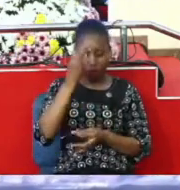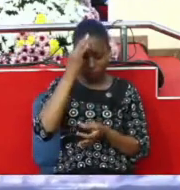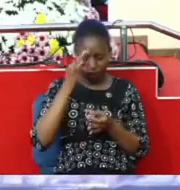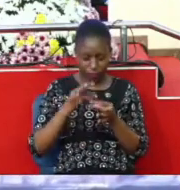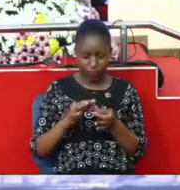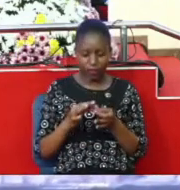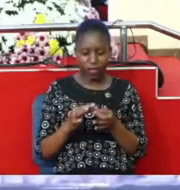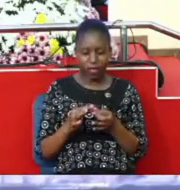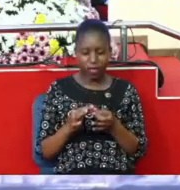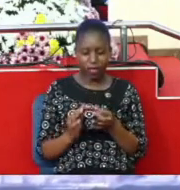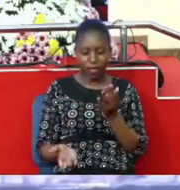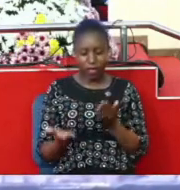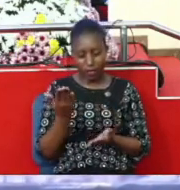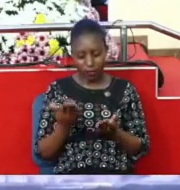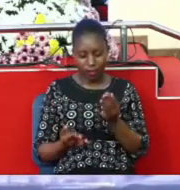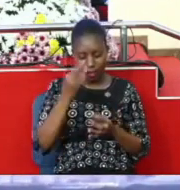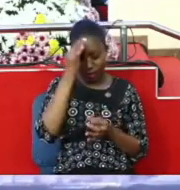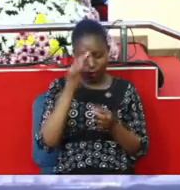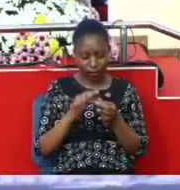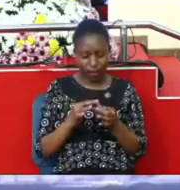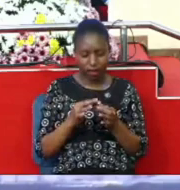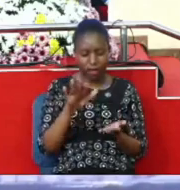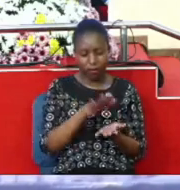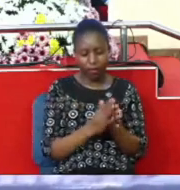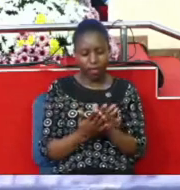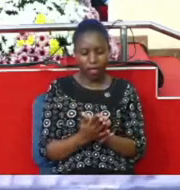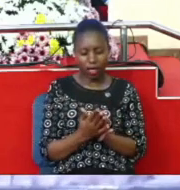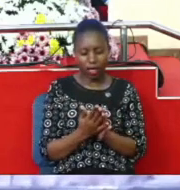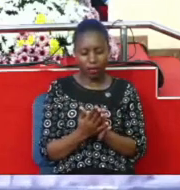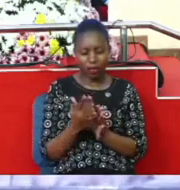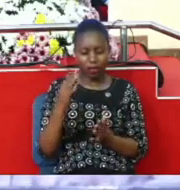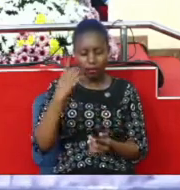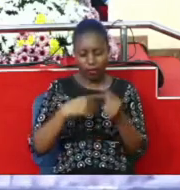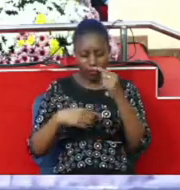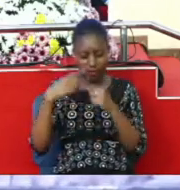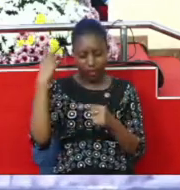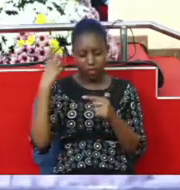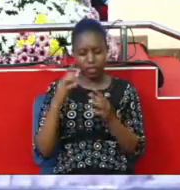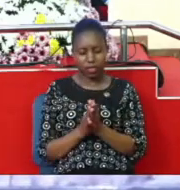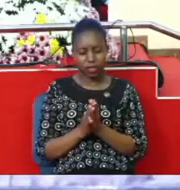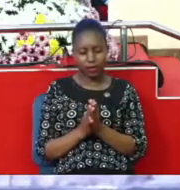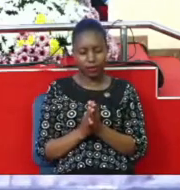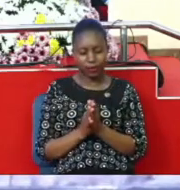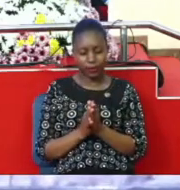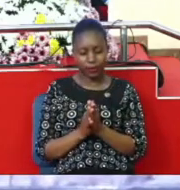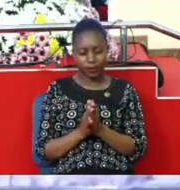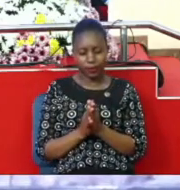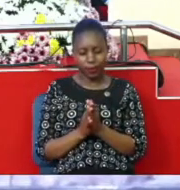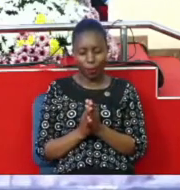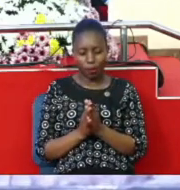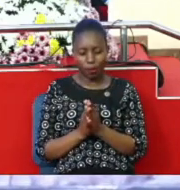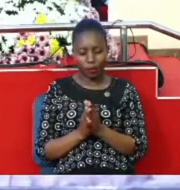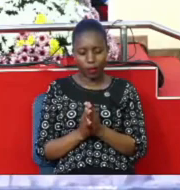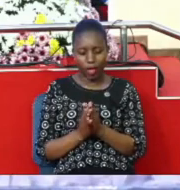faith become their victory. If there is a door they were going to knock, may they have faith and to go to that